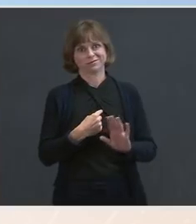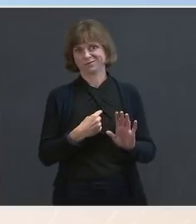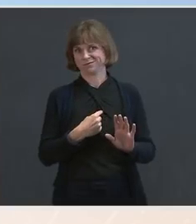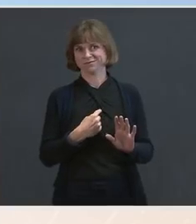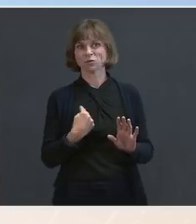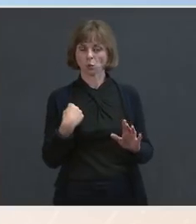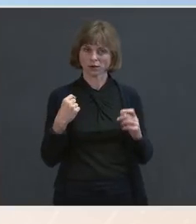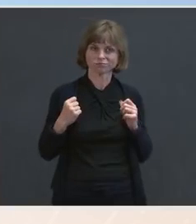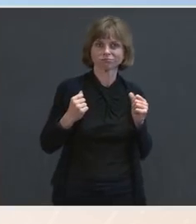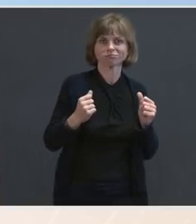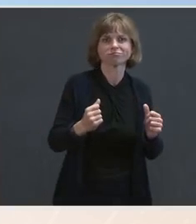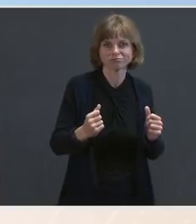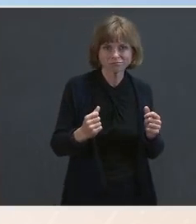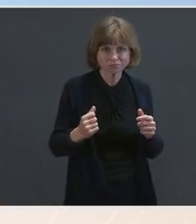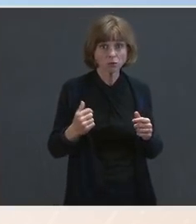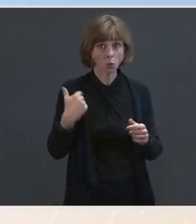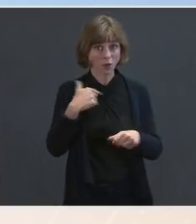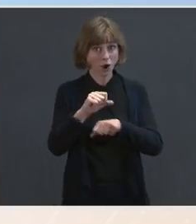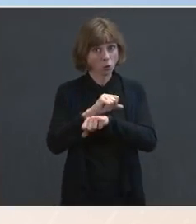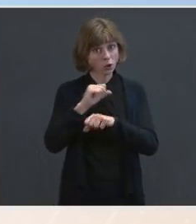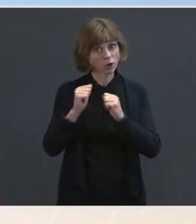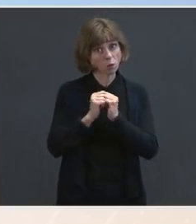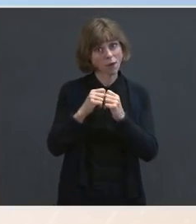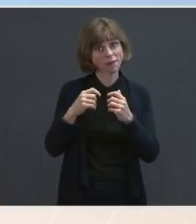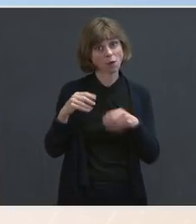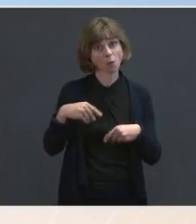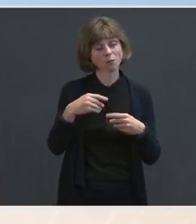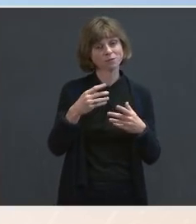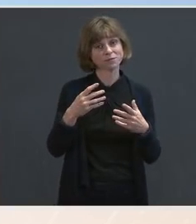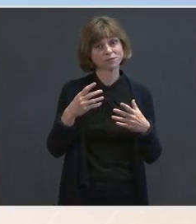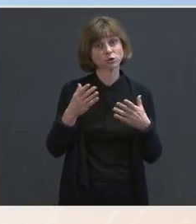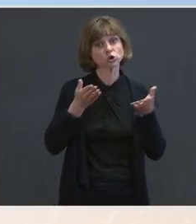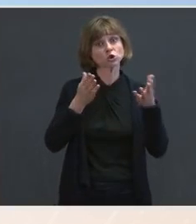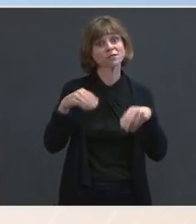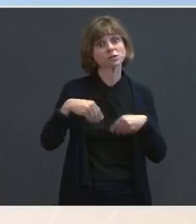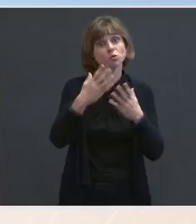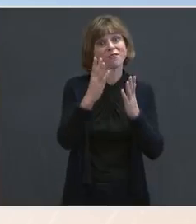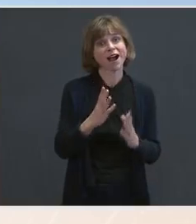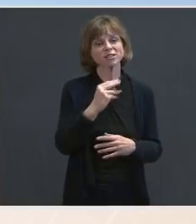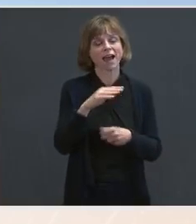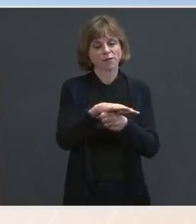our providers and with local communities to ensure